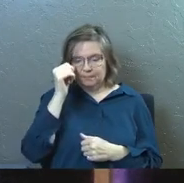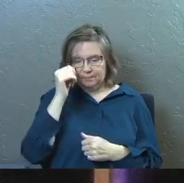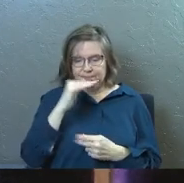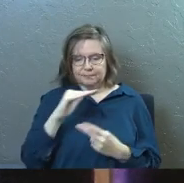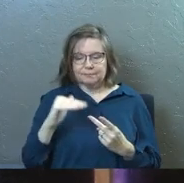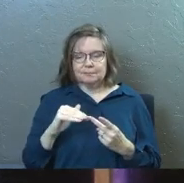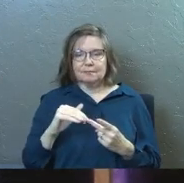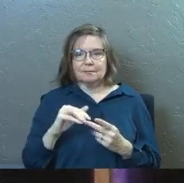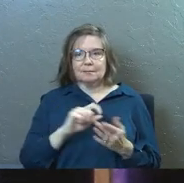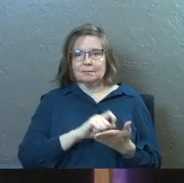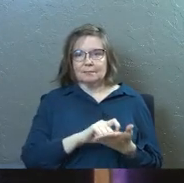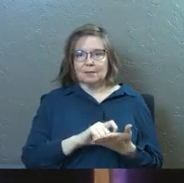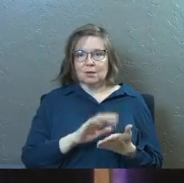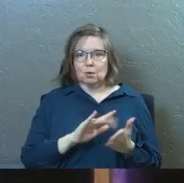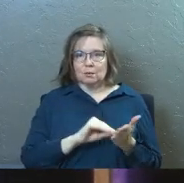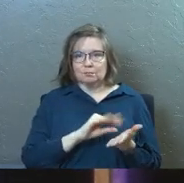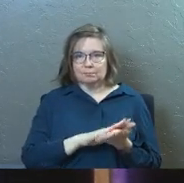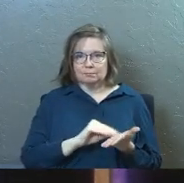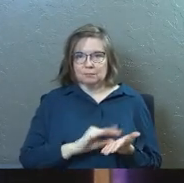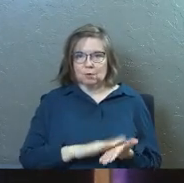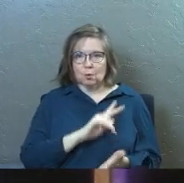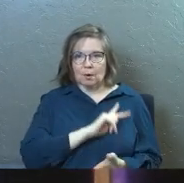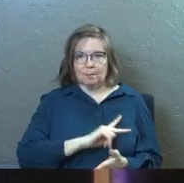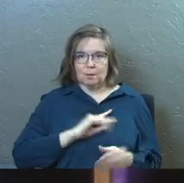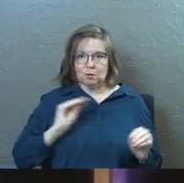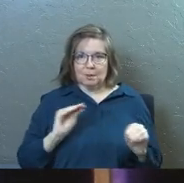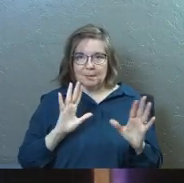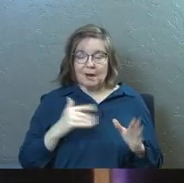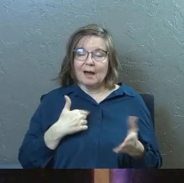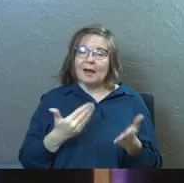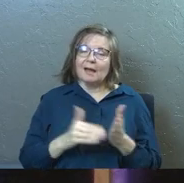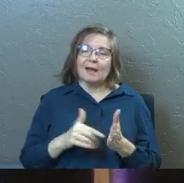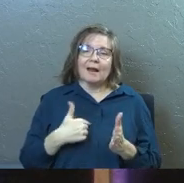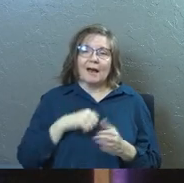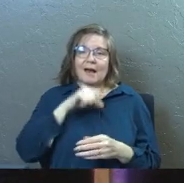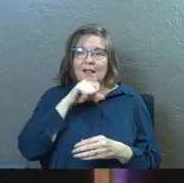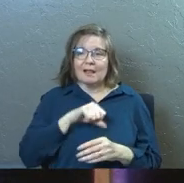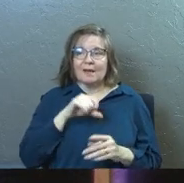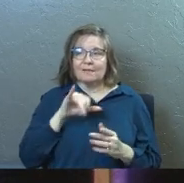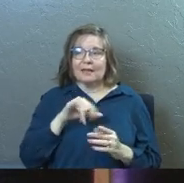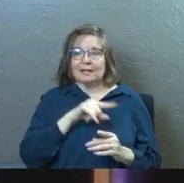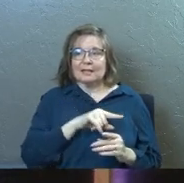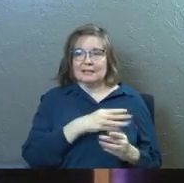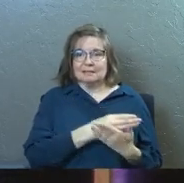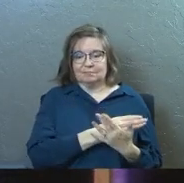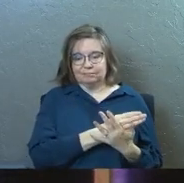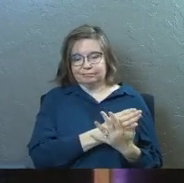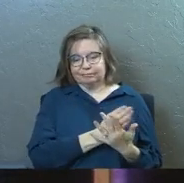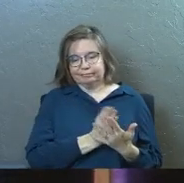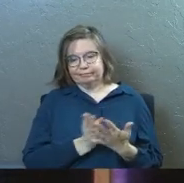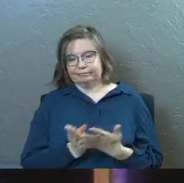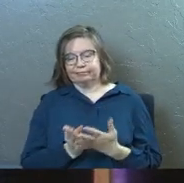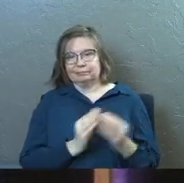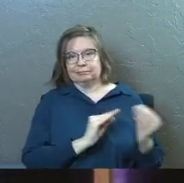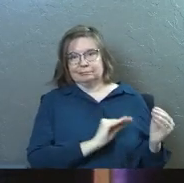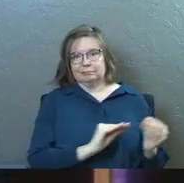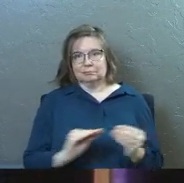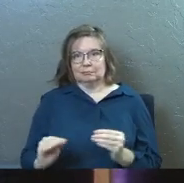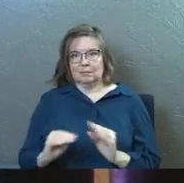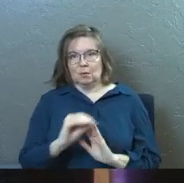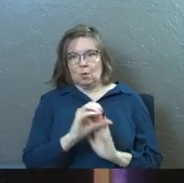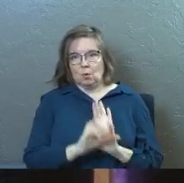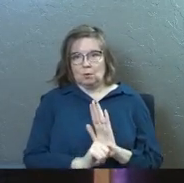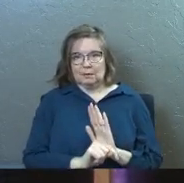Next, chronicle your personal miracles. Again, I love that he takes them on a Sunday school lesson back through